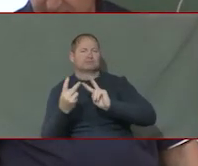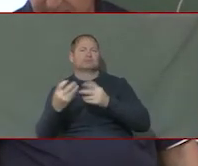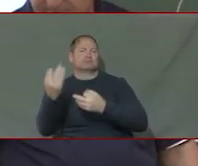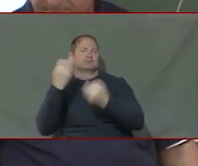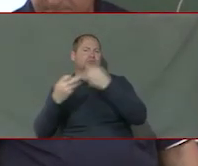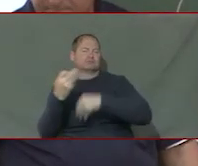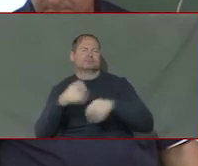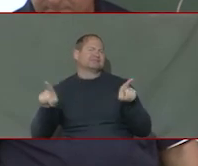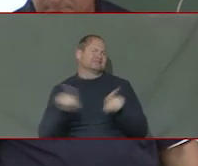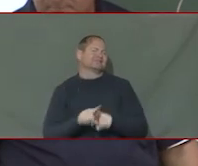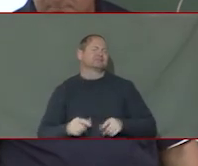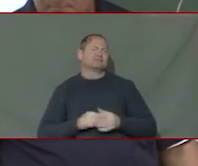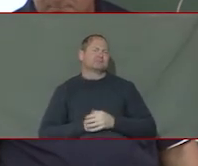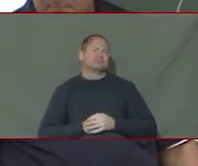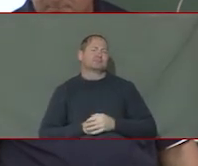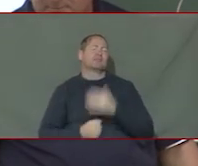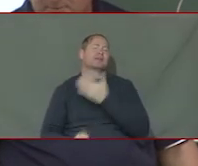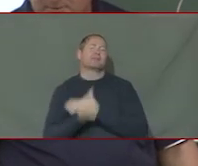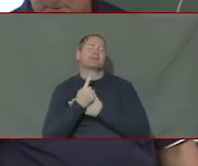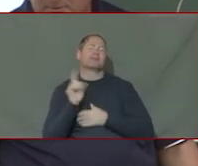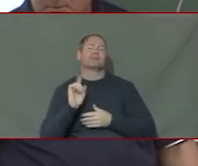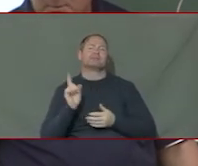happen?